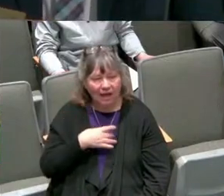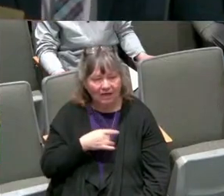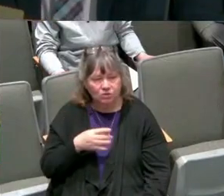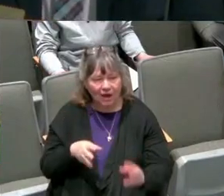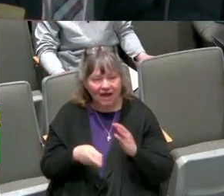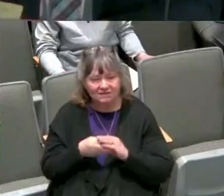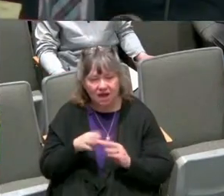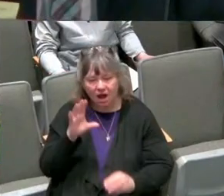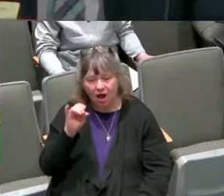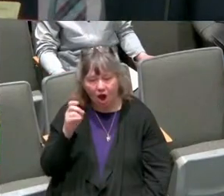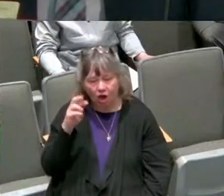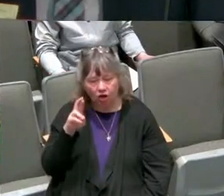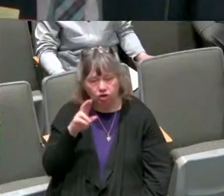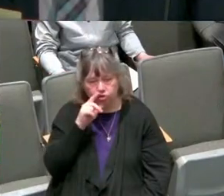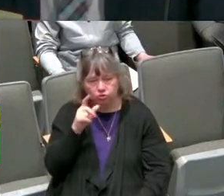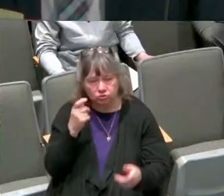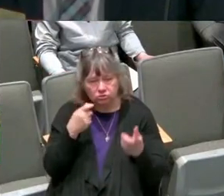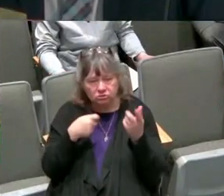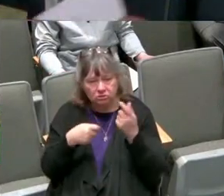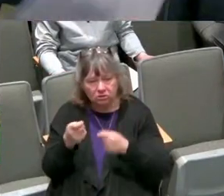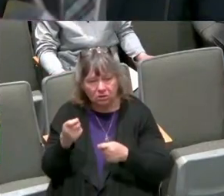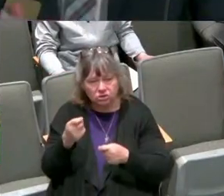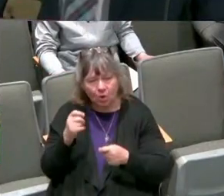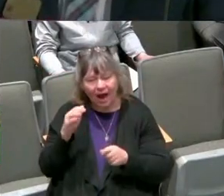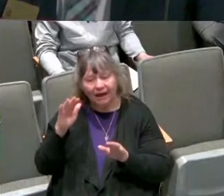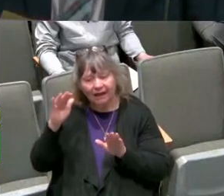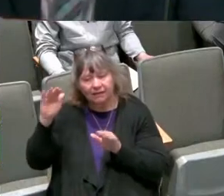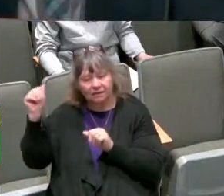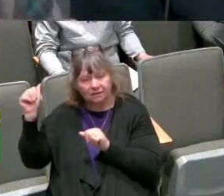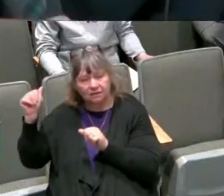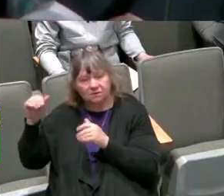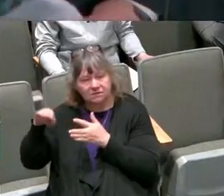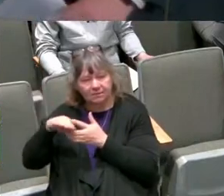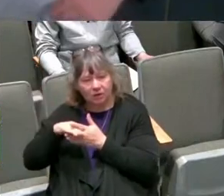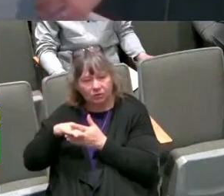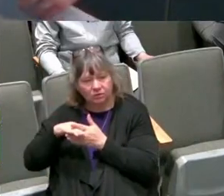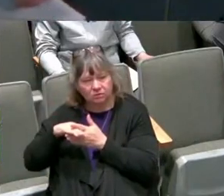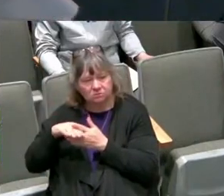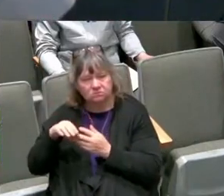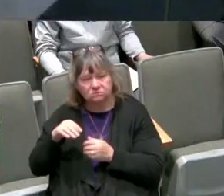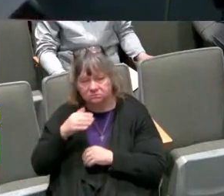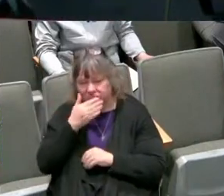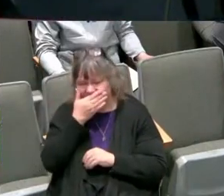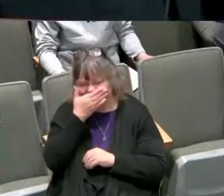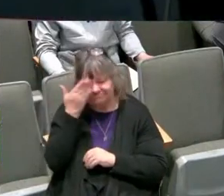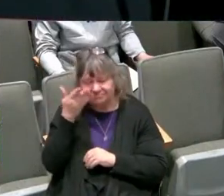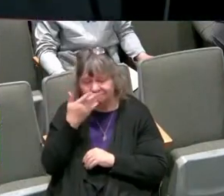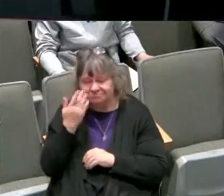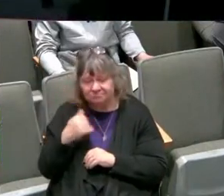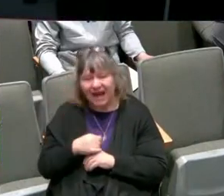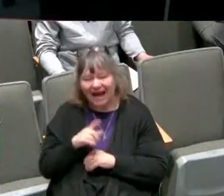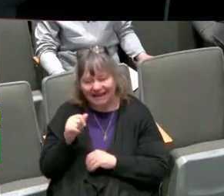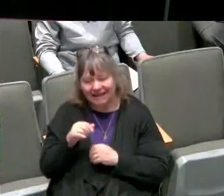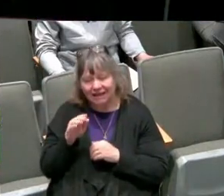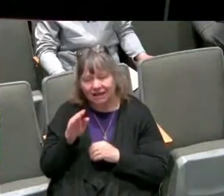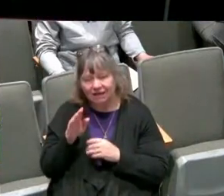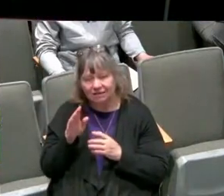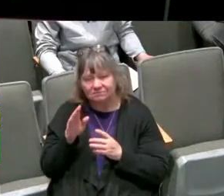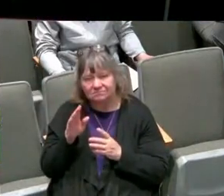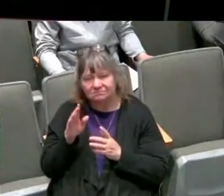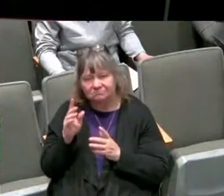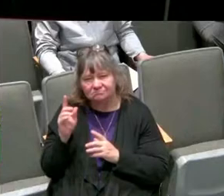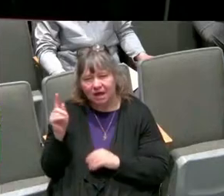Connor to step in for me so I can just step out and take a quick bio break and